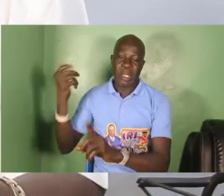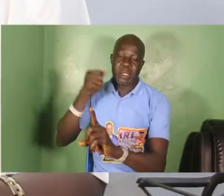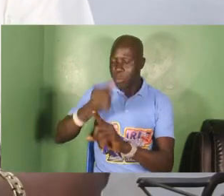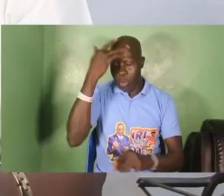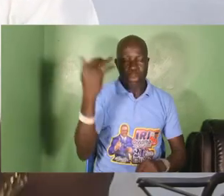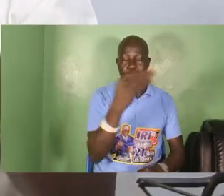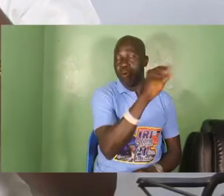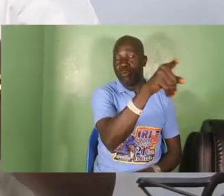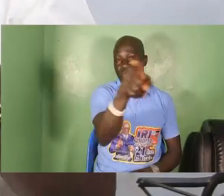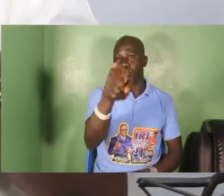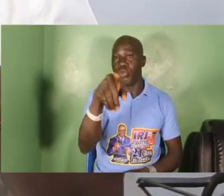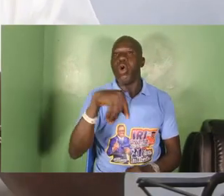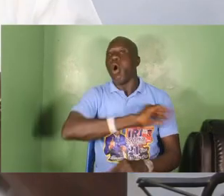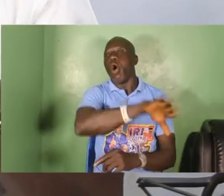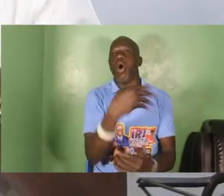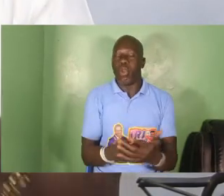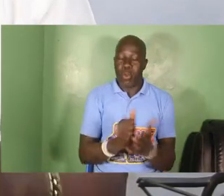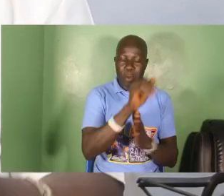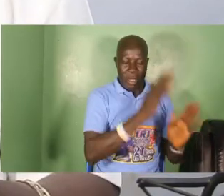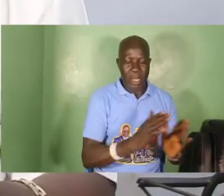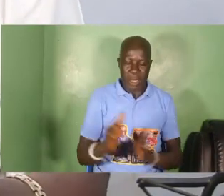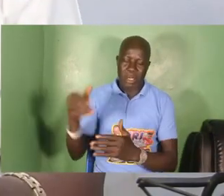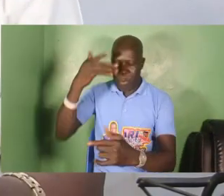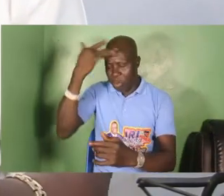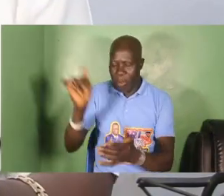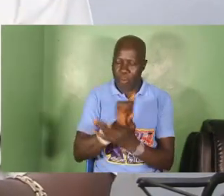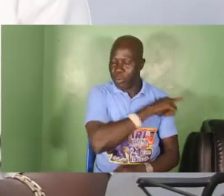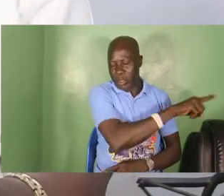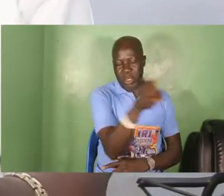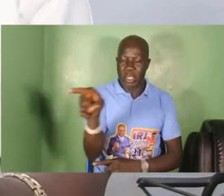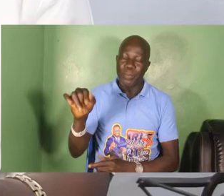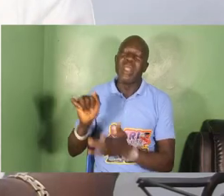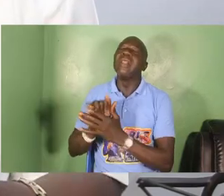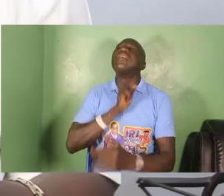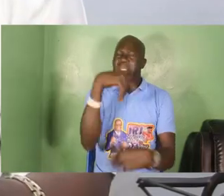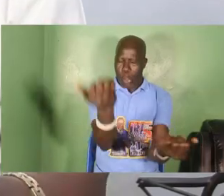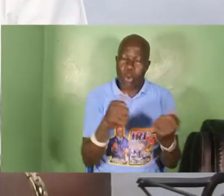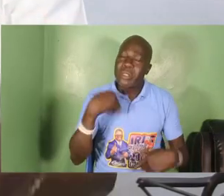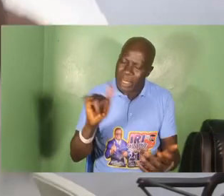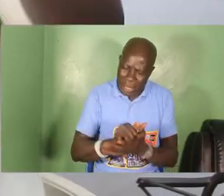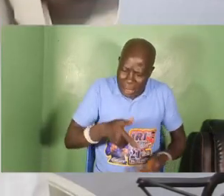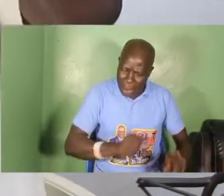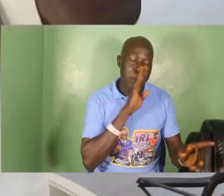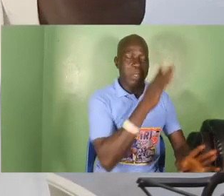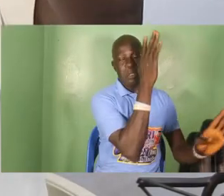themselves because of you. Àwọn tó kóra wọn jọ torí tẹ̀mí. The people that gather themselves because of you. Tani ẹ̀jẹ̀ á dádúró. Let